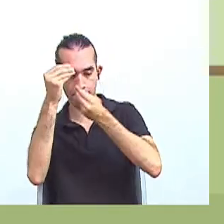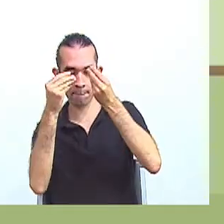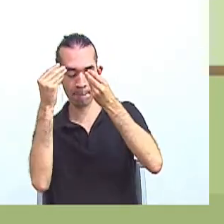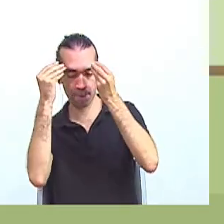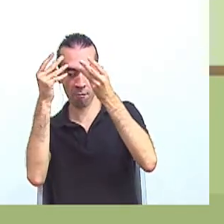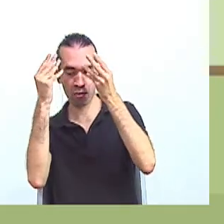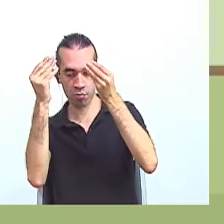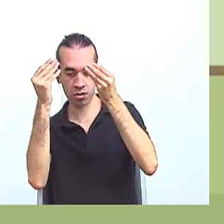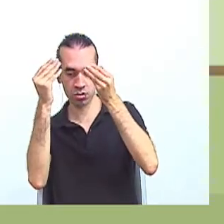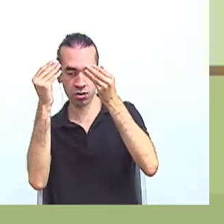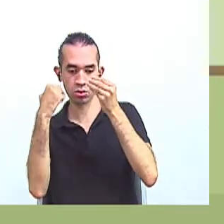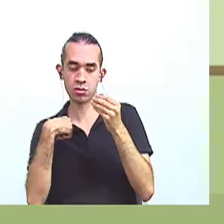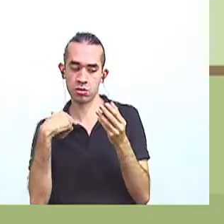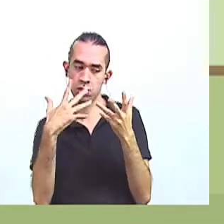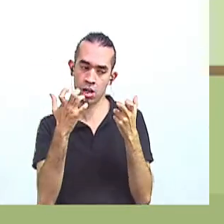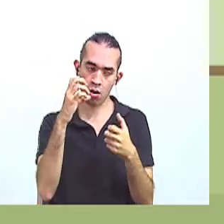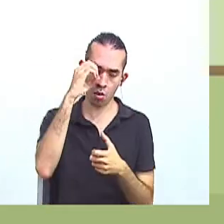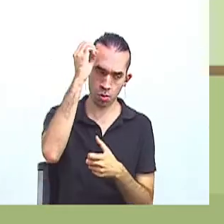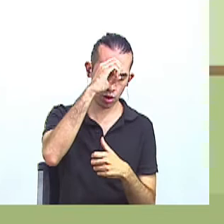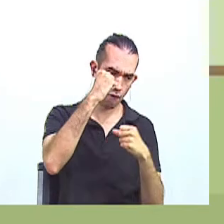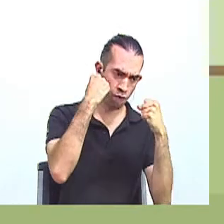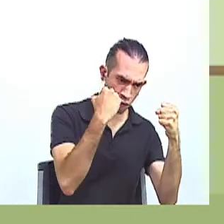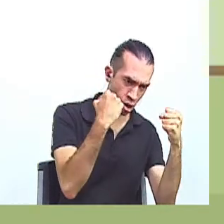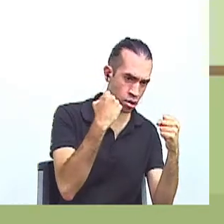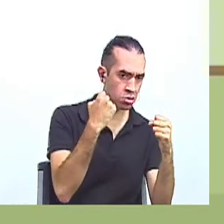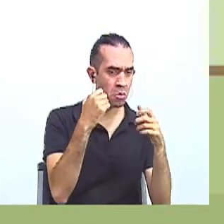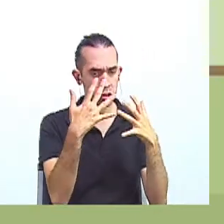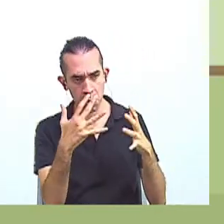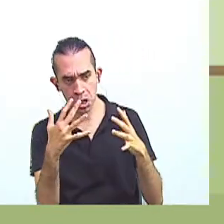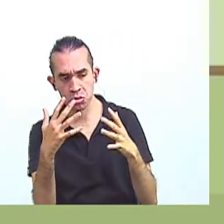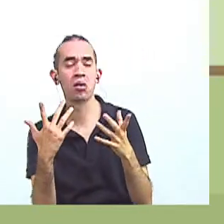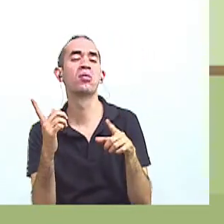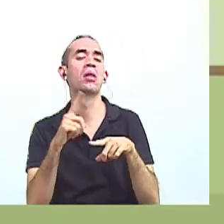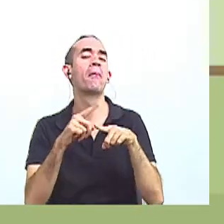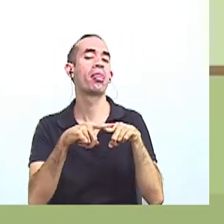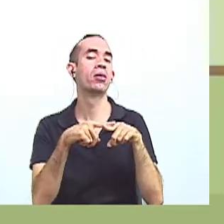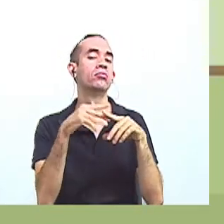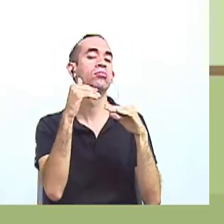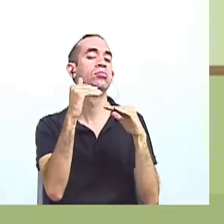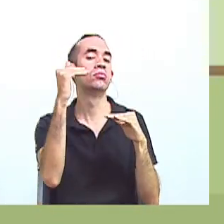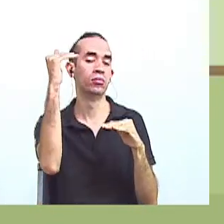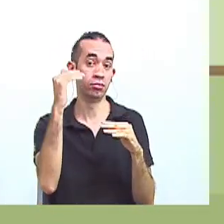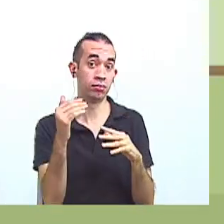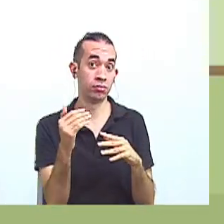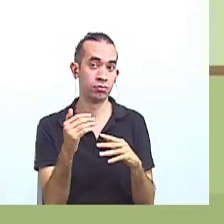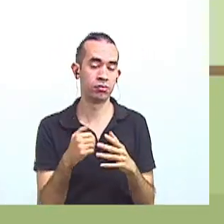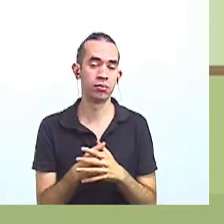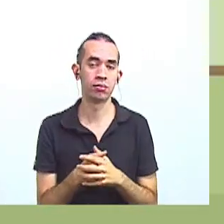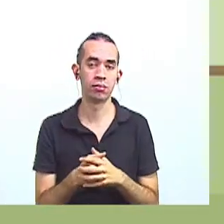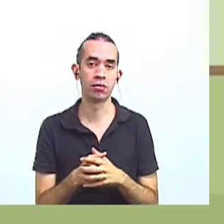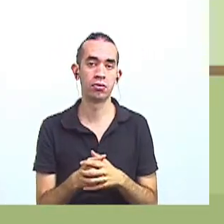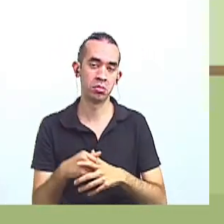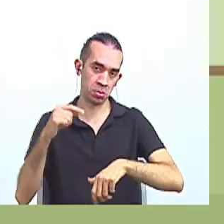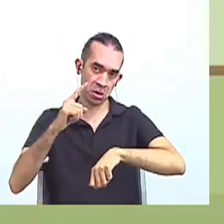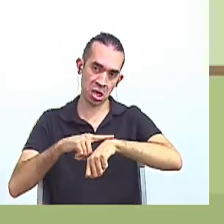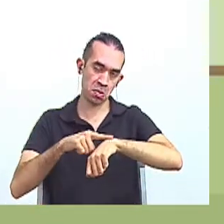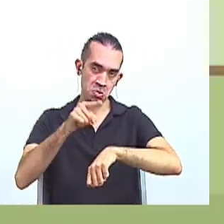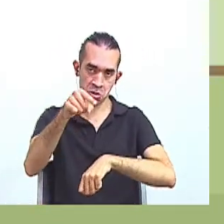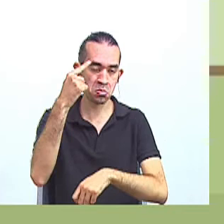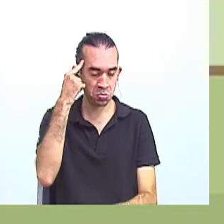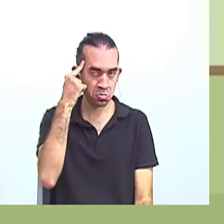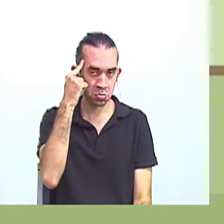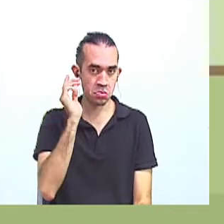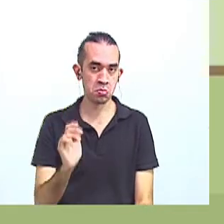how strong our opinion is to the topic. All right? So I'm going to give you some more time to think about